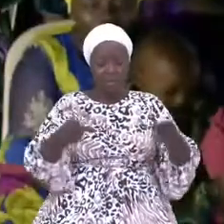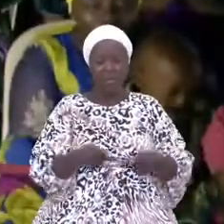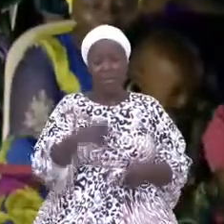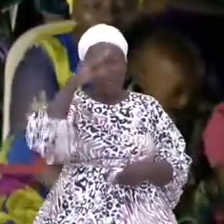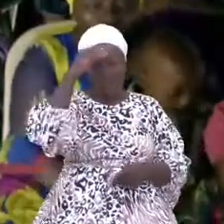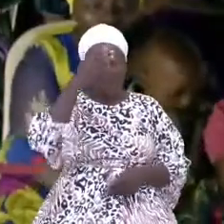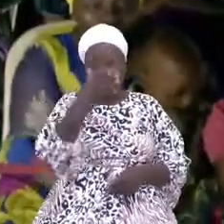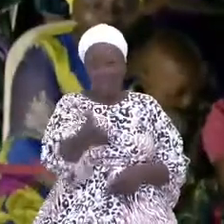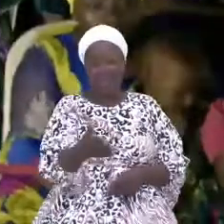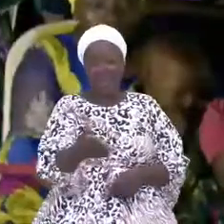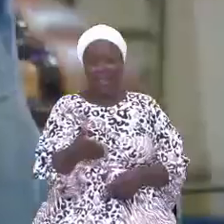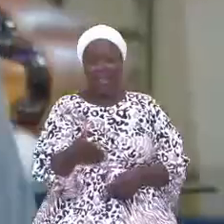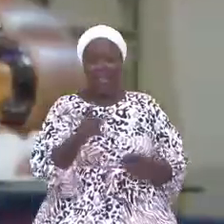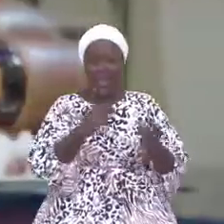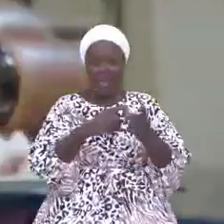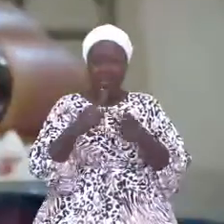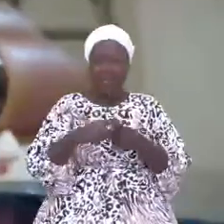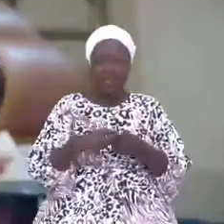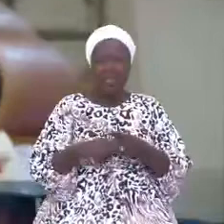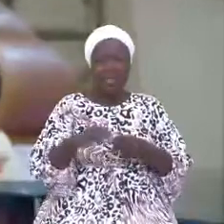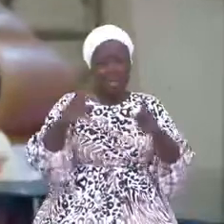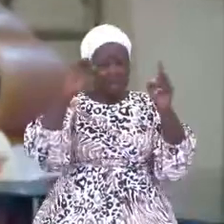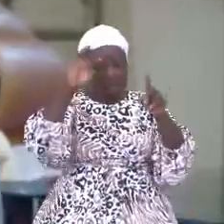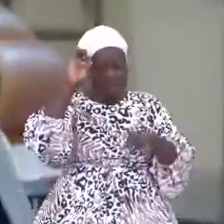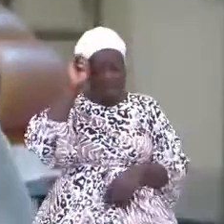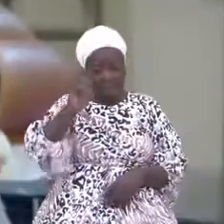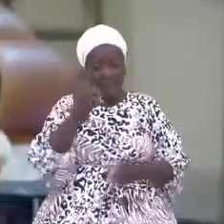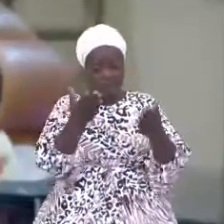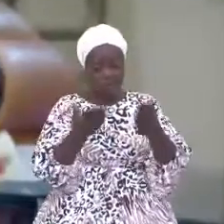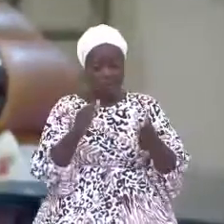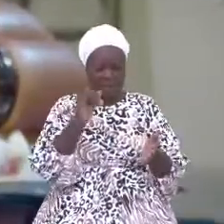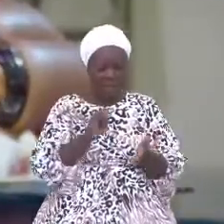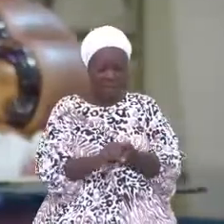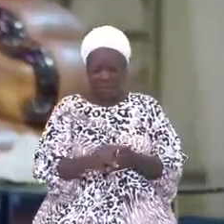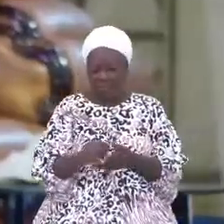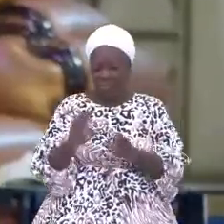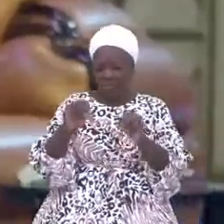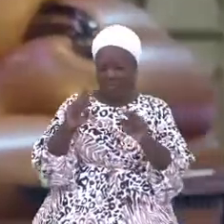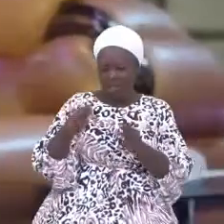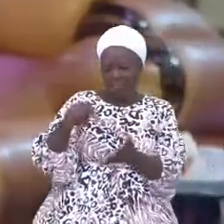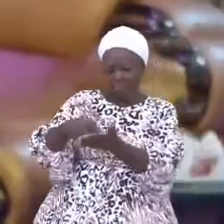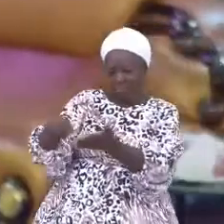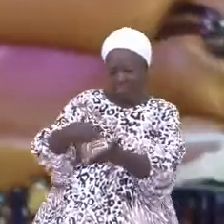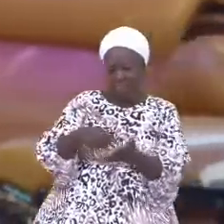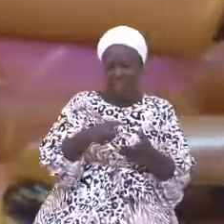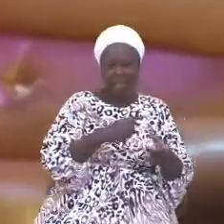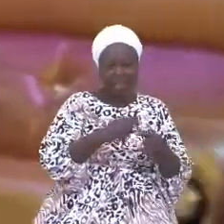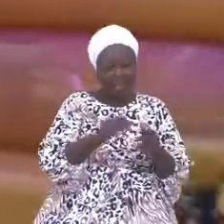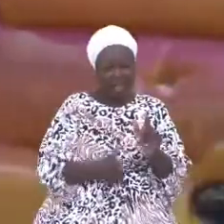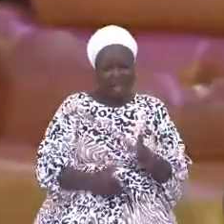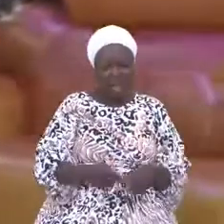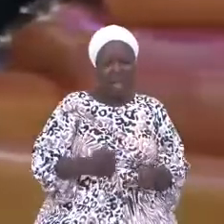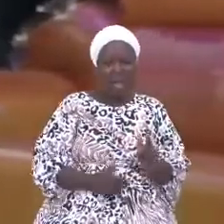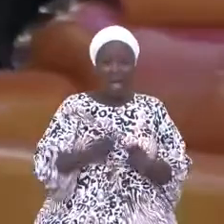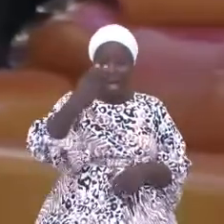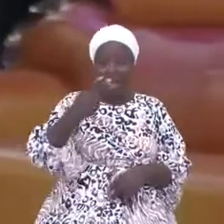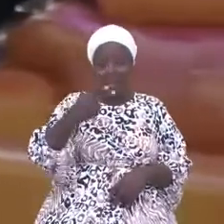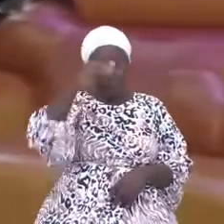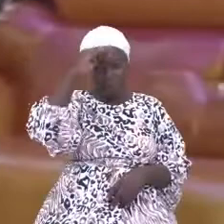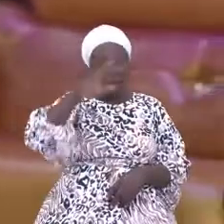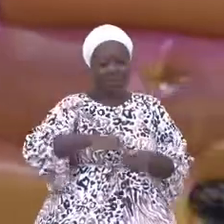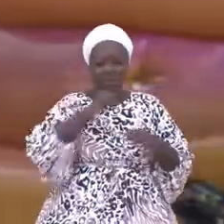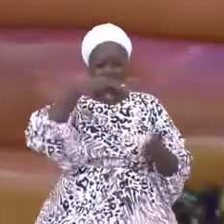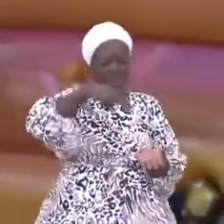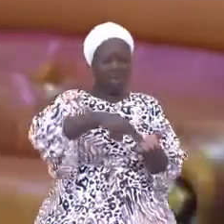there. He wants Mr. So-and-so. And the high man, he doesn't stand up and then go